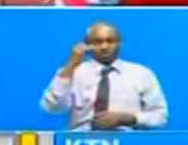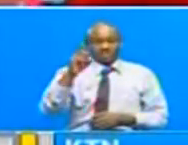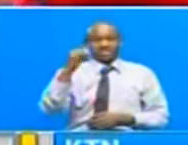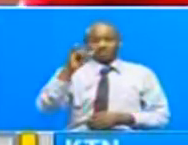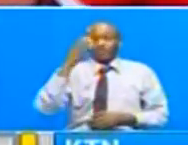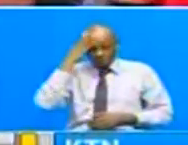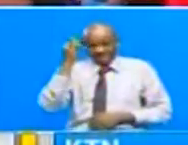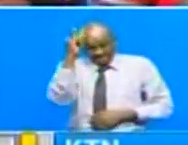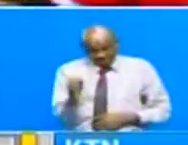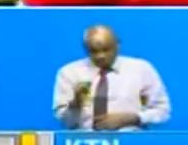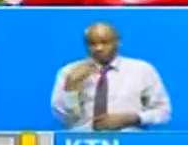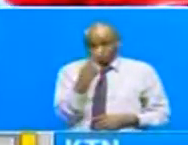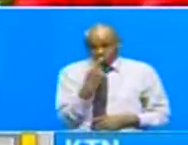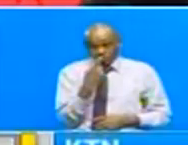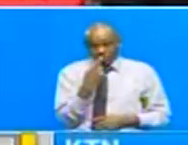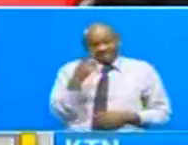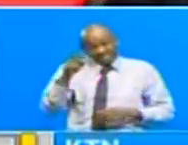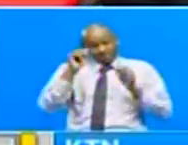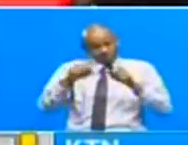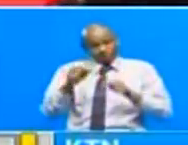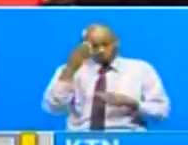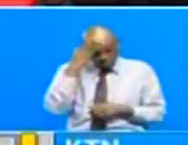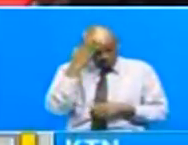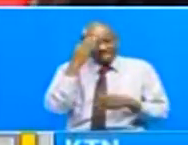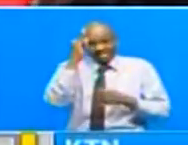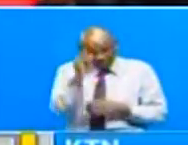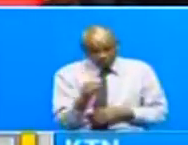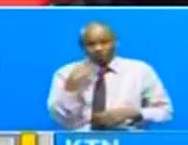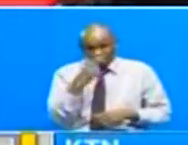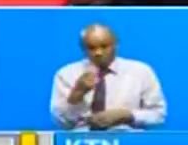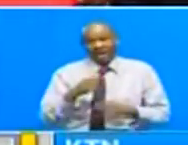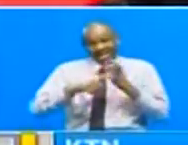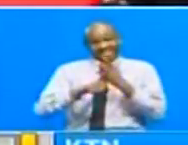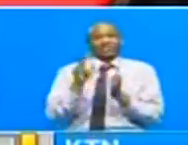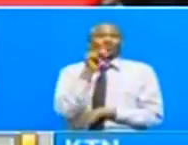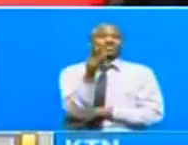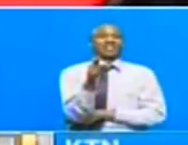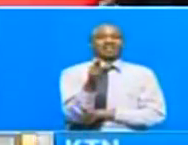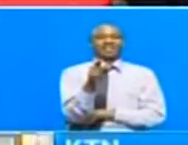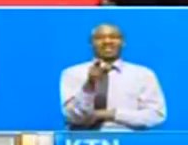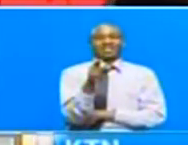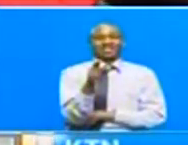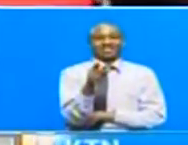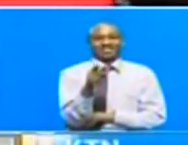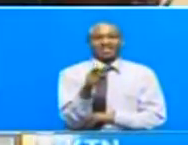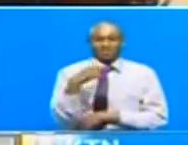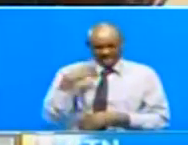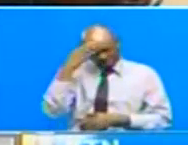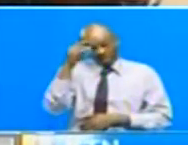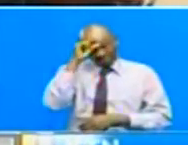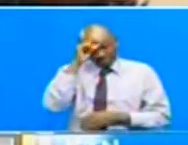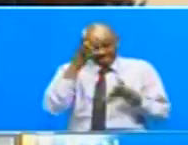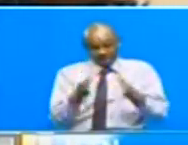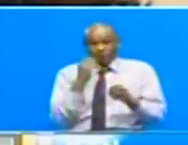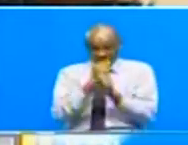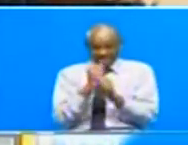individual it's actually possible to get the individual the IP address that was used. I believe that I know that the government right now